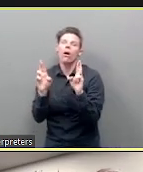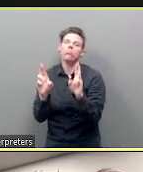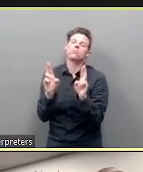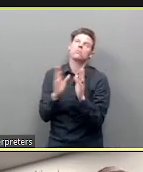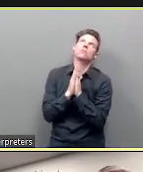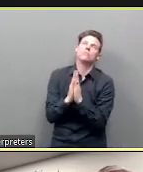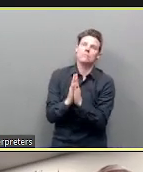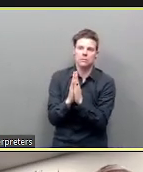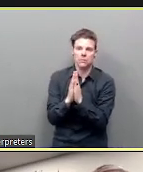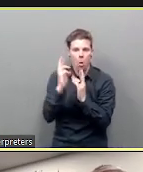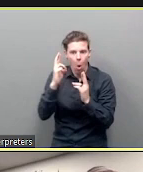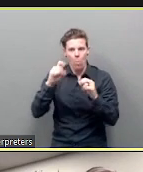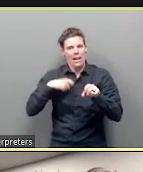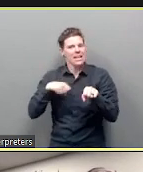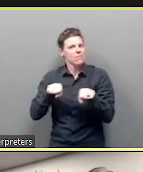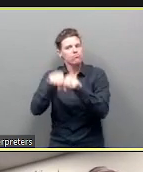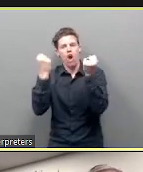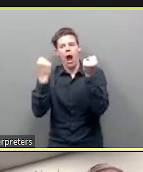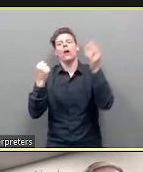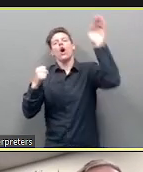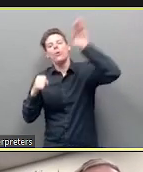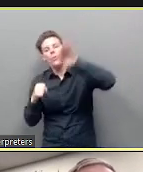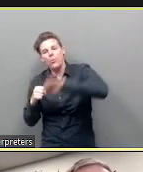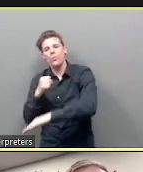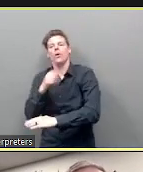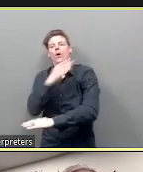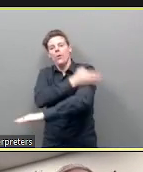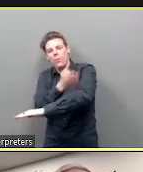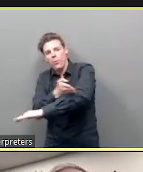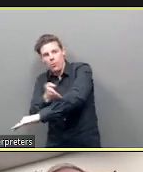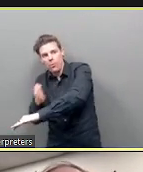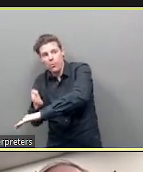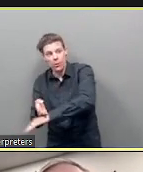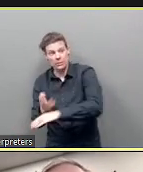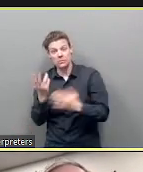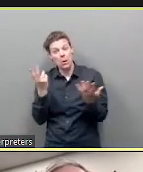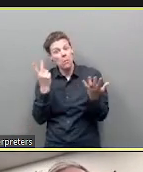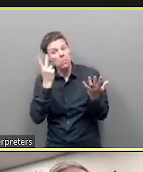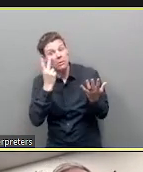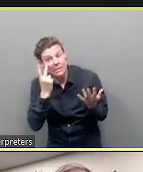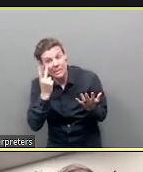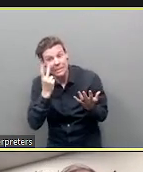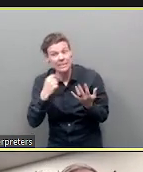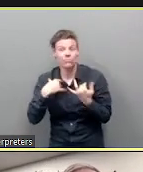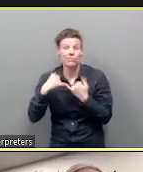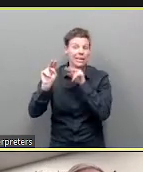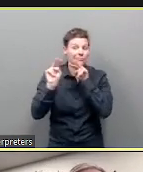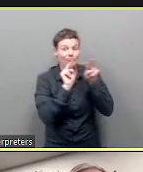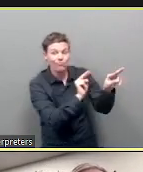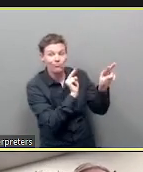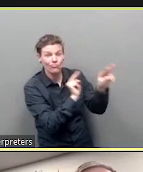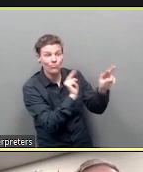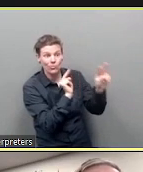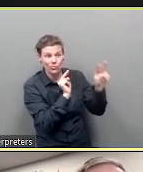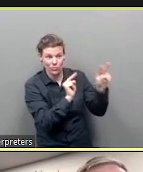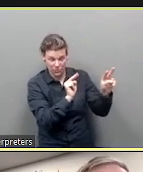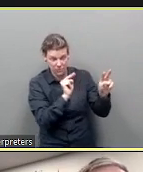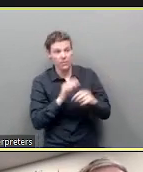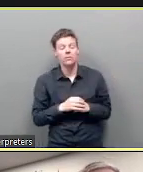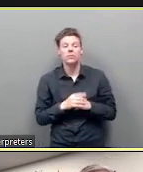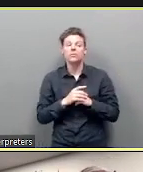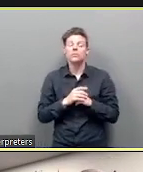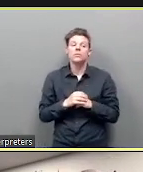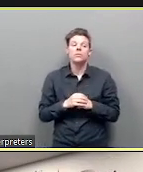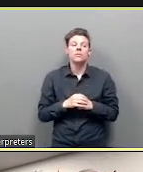uptake and down slope over the 6-week period. And then the other thing that's worth noting is the deaths do go up a little